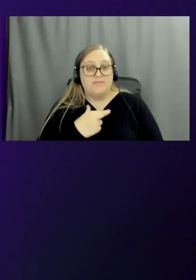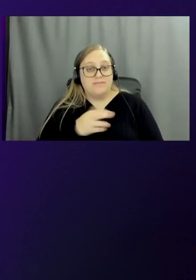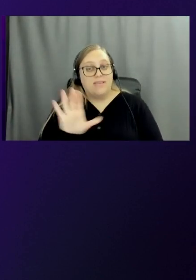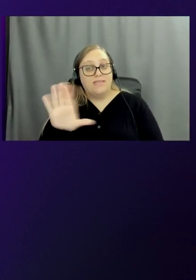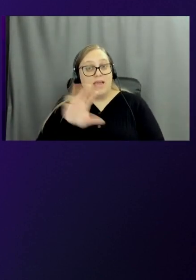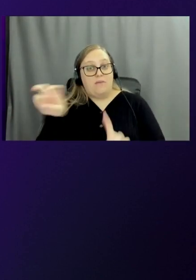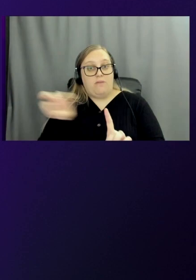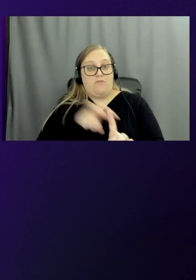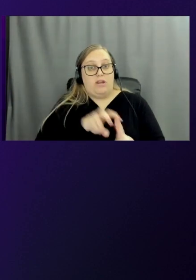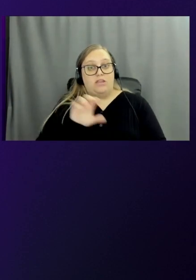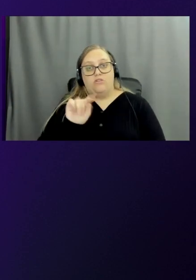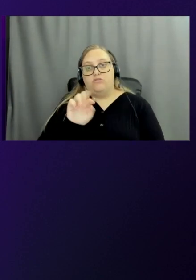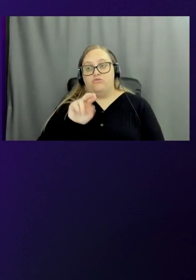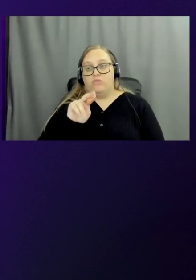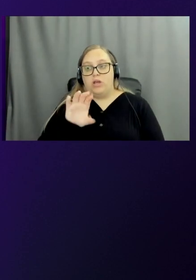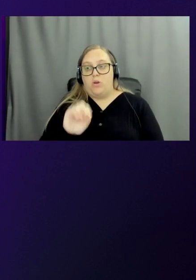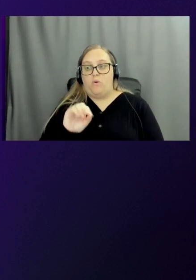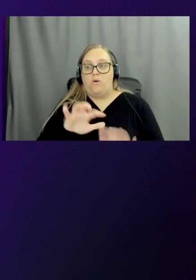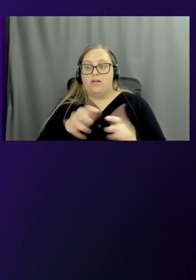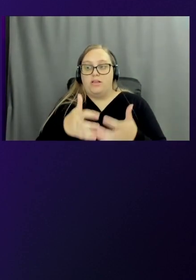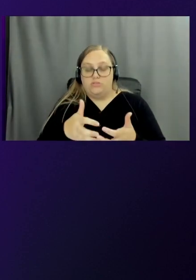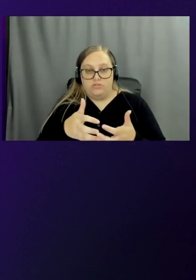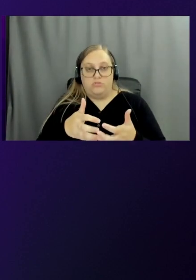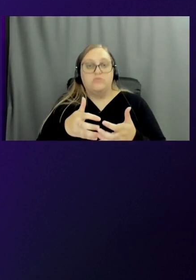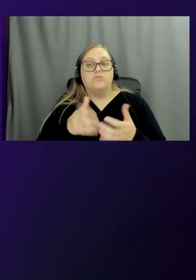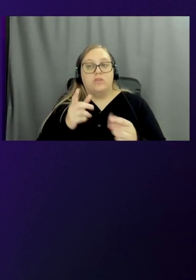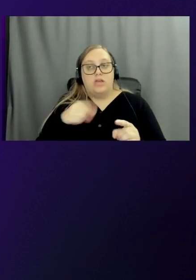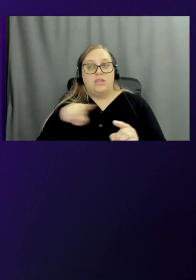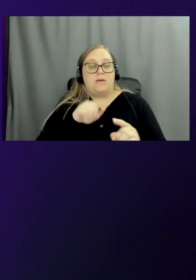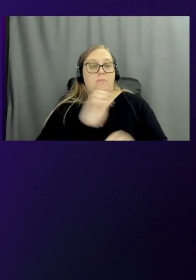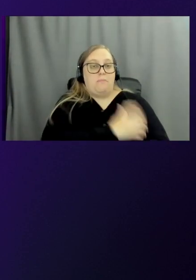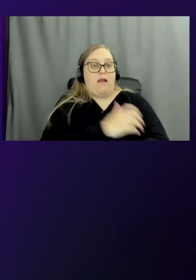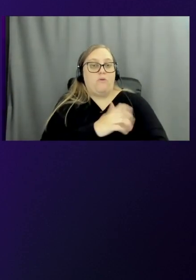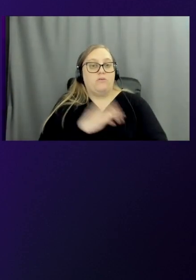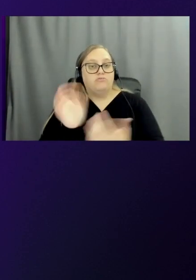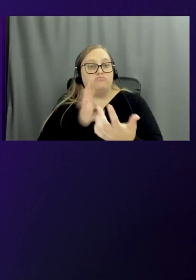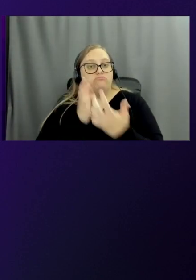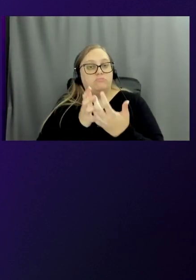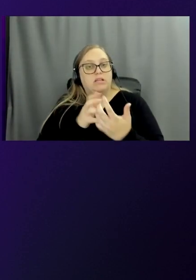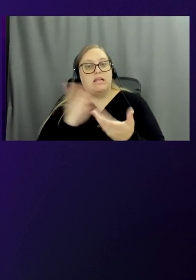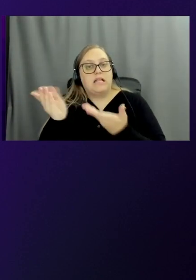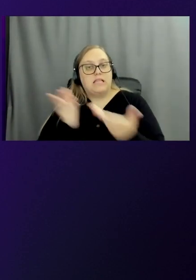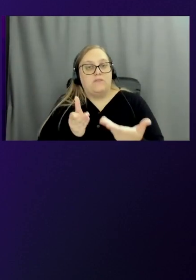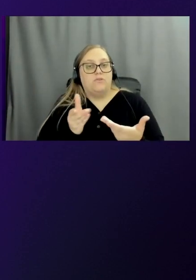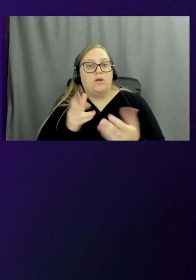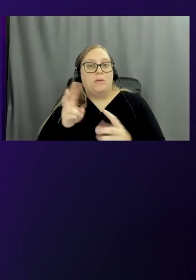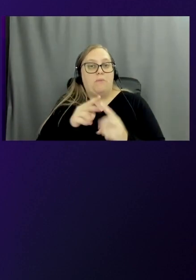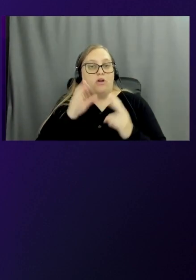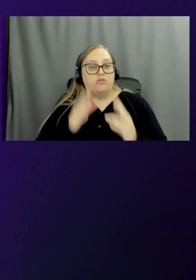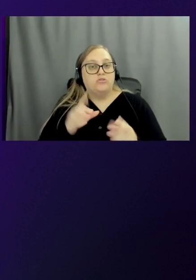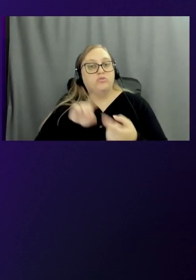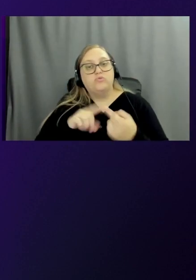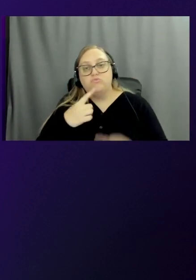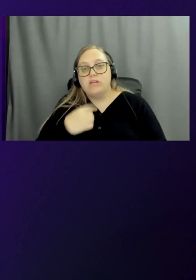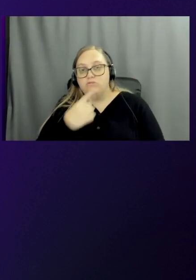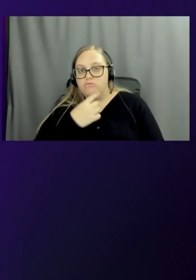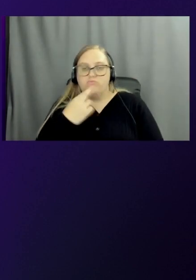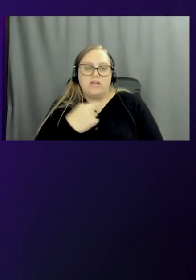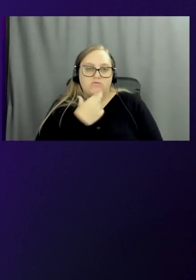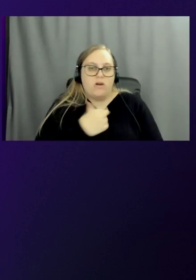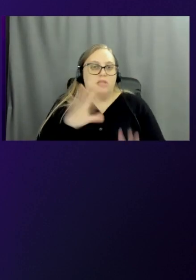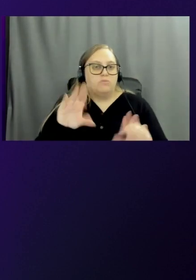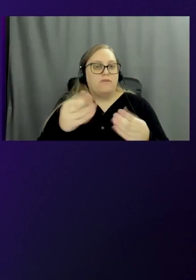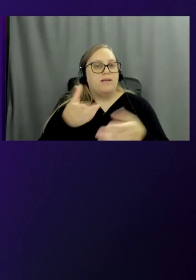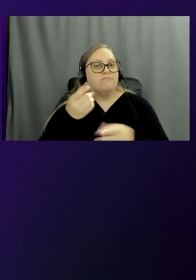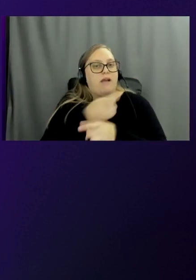their Trino clusters that power their insights for matching delivery partners to restaurants and providing accuracy on wait times. They migrated